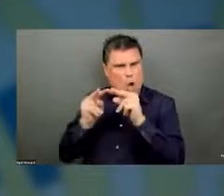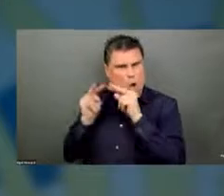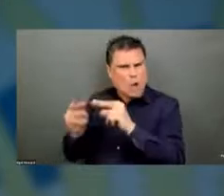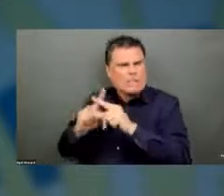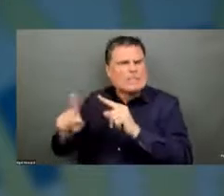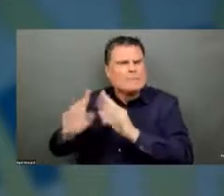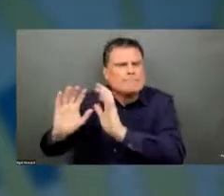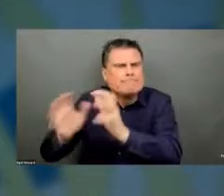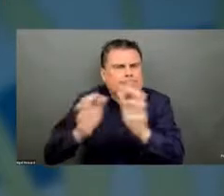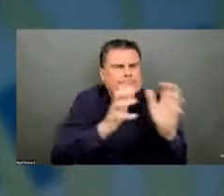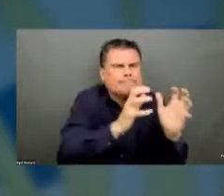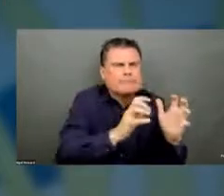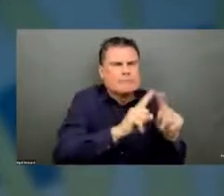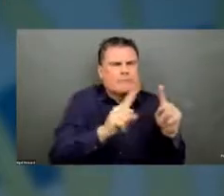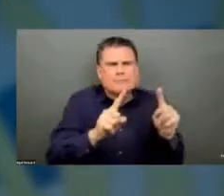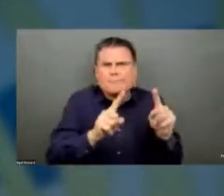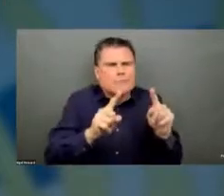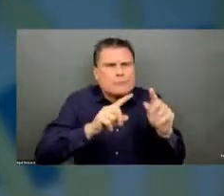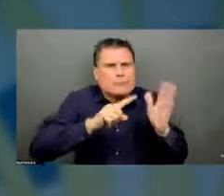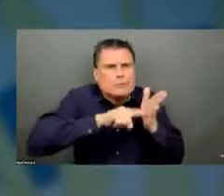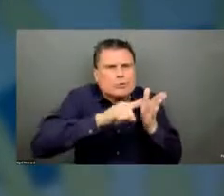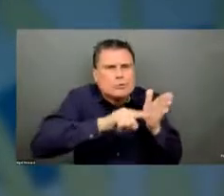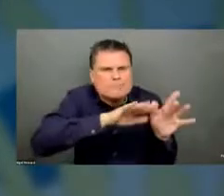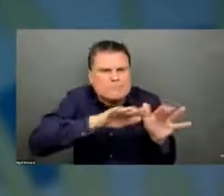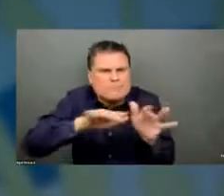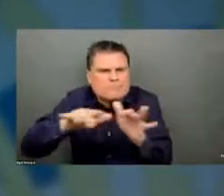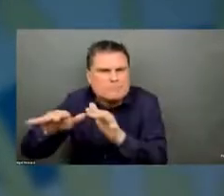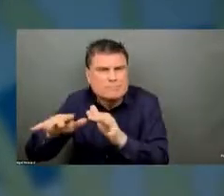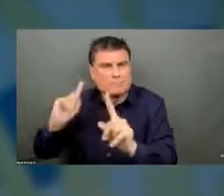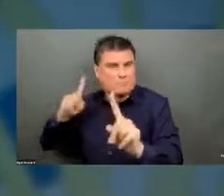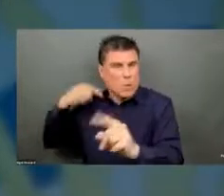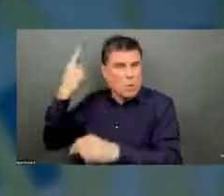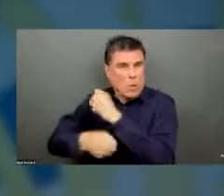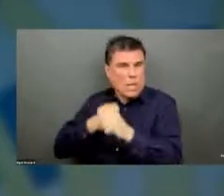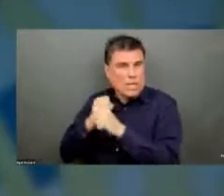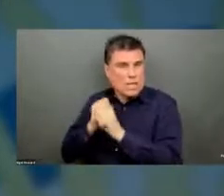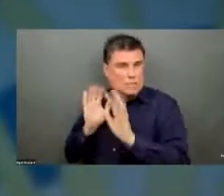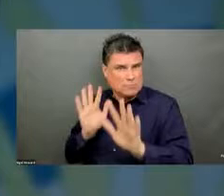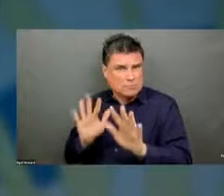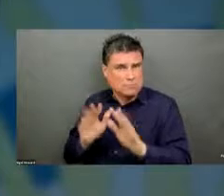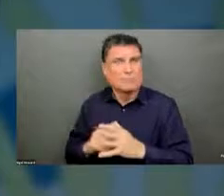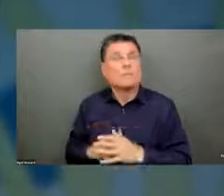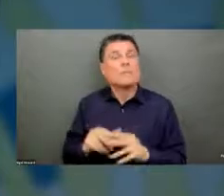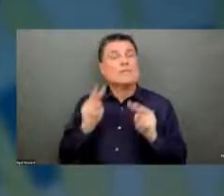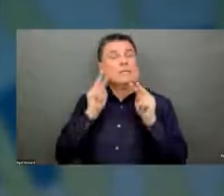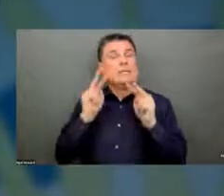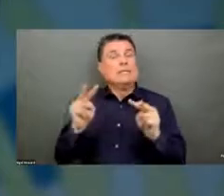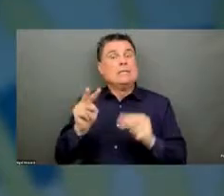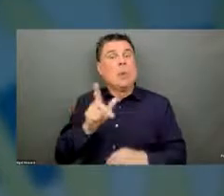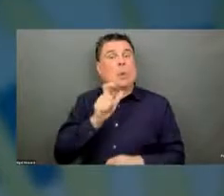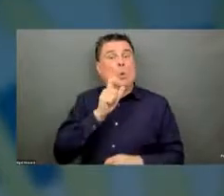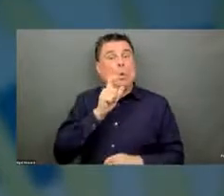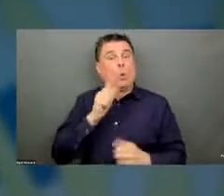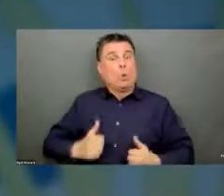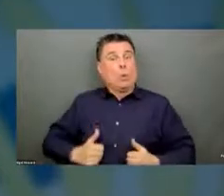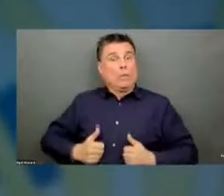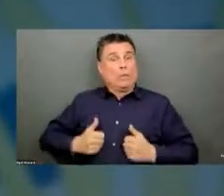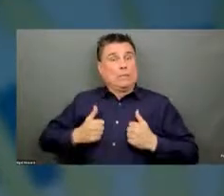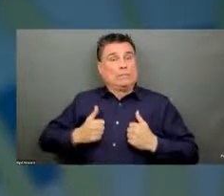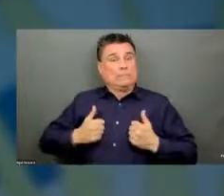seeing relatively fewer cases than the population in young children, but we see more